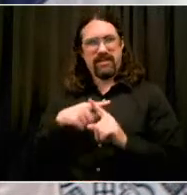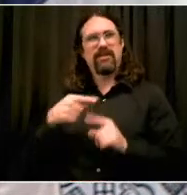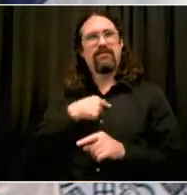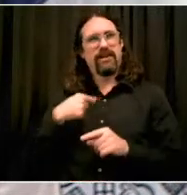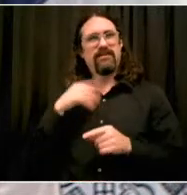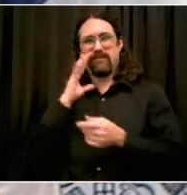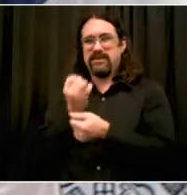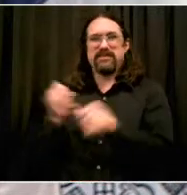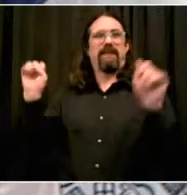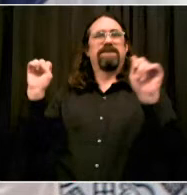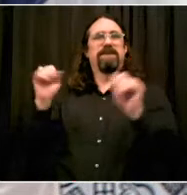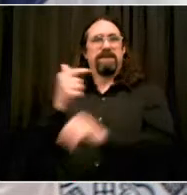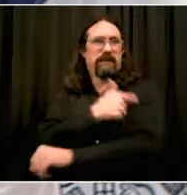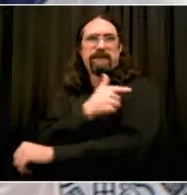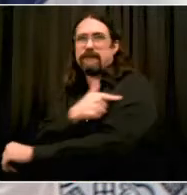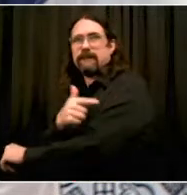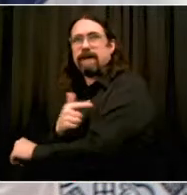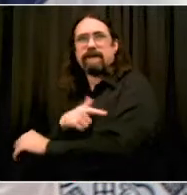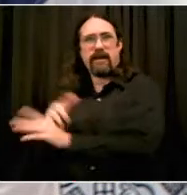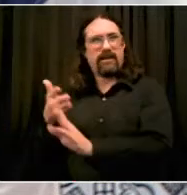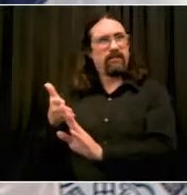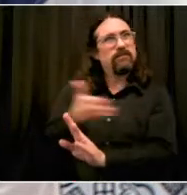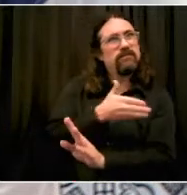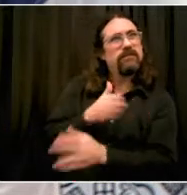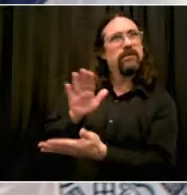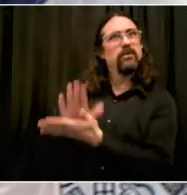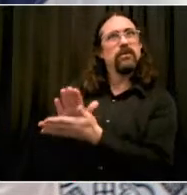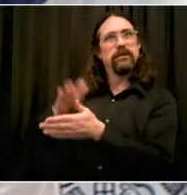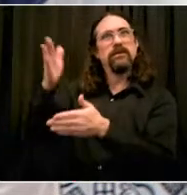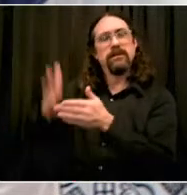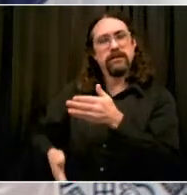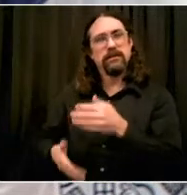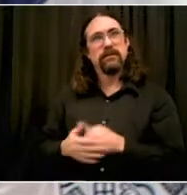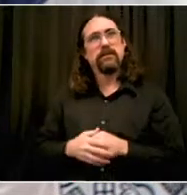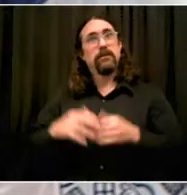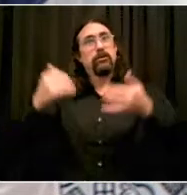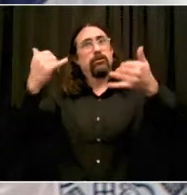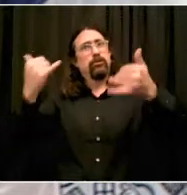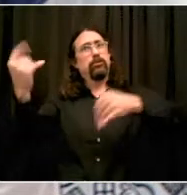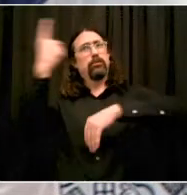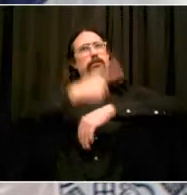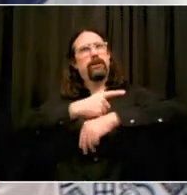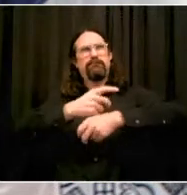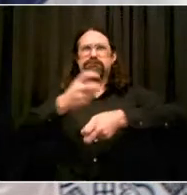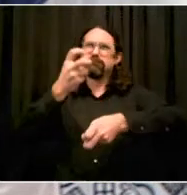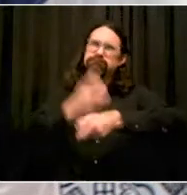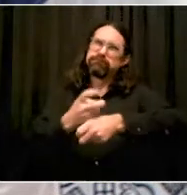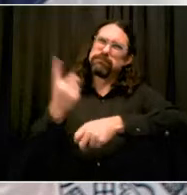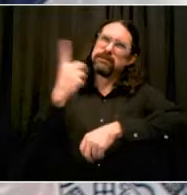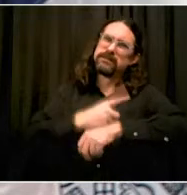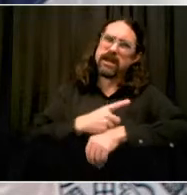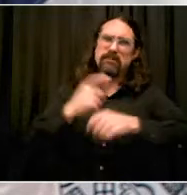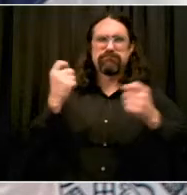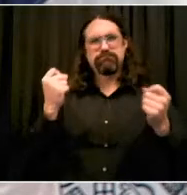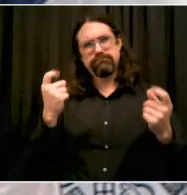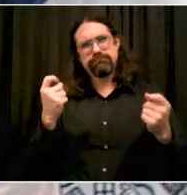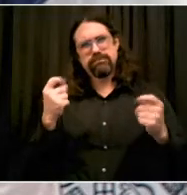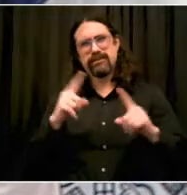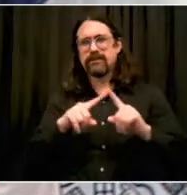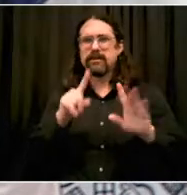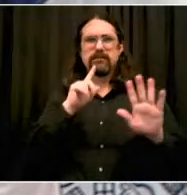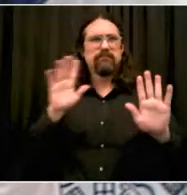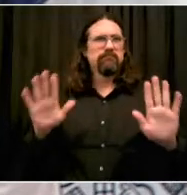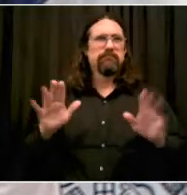temporary situation. Our schools will be back, and our school year will get better and better as we go along. And this disease will